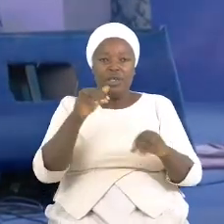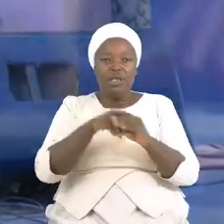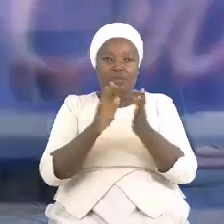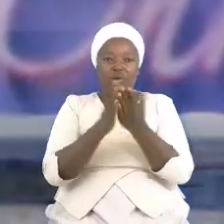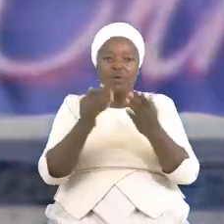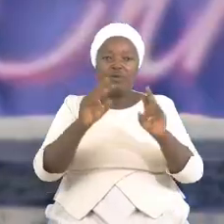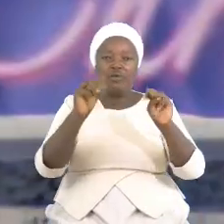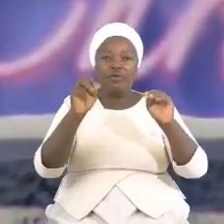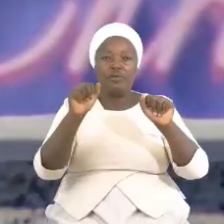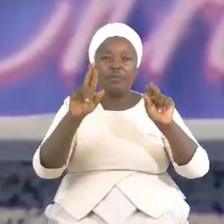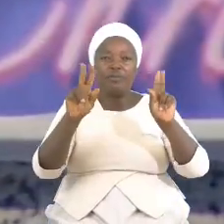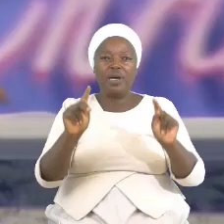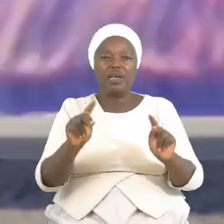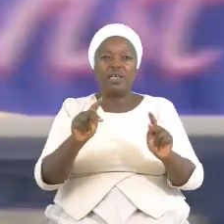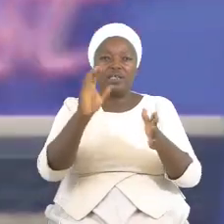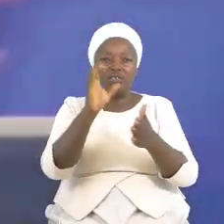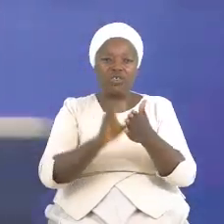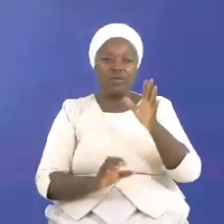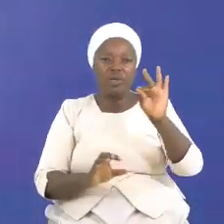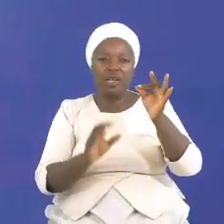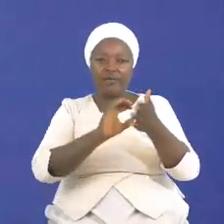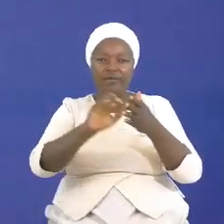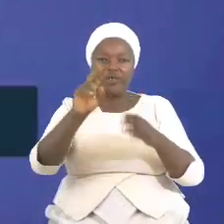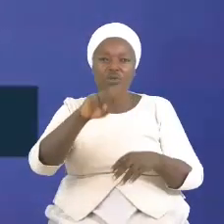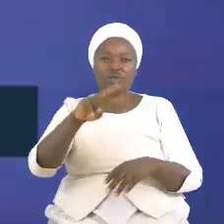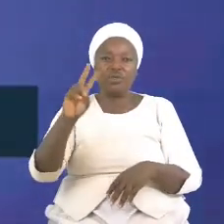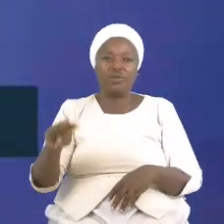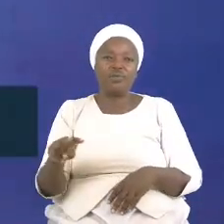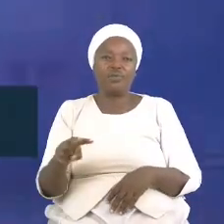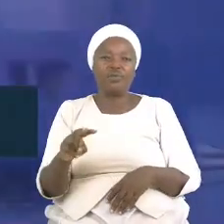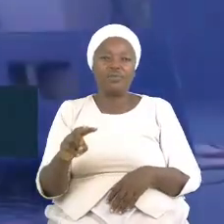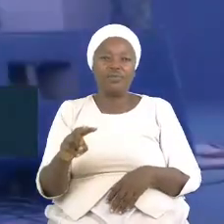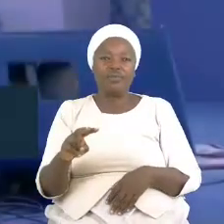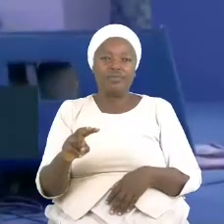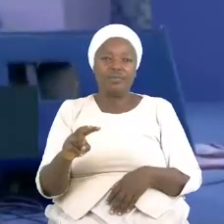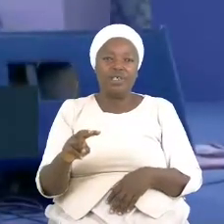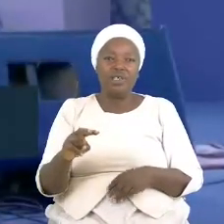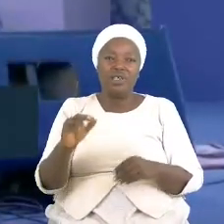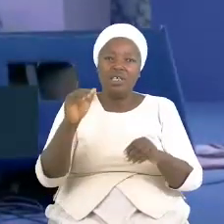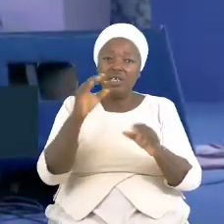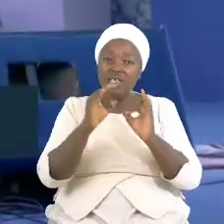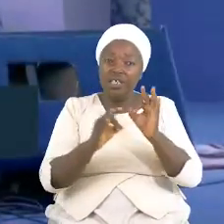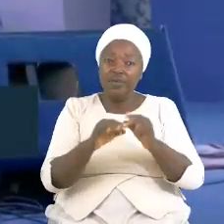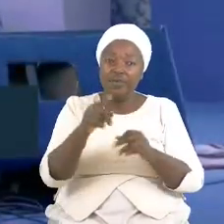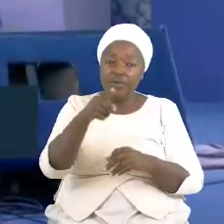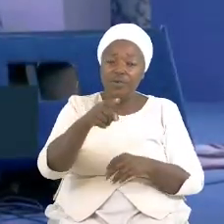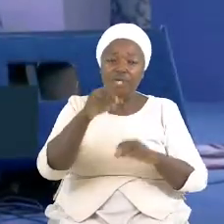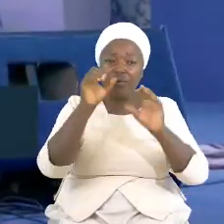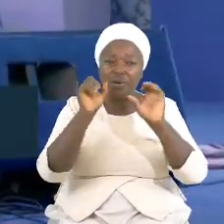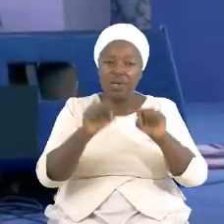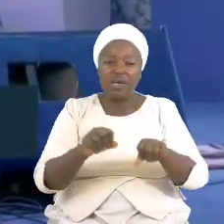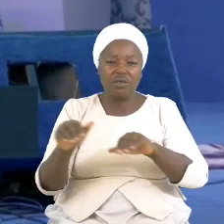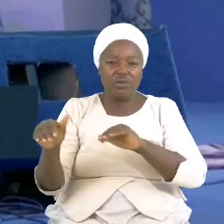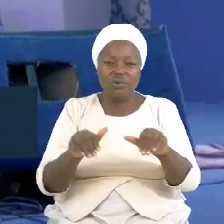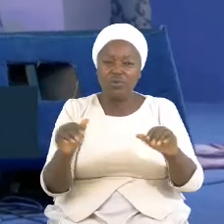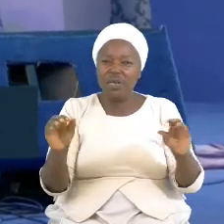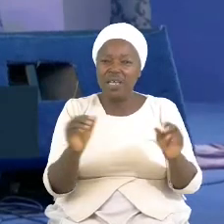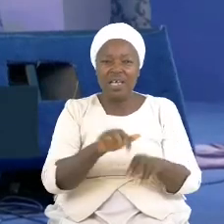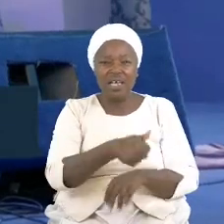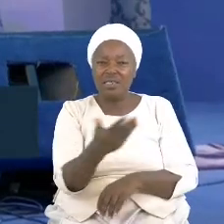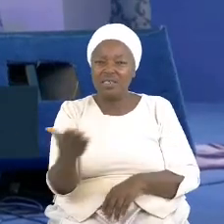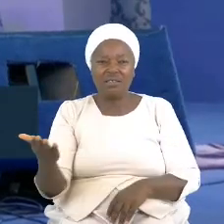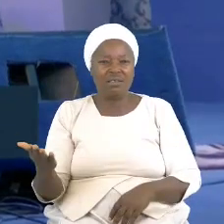verse 22. The latter part of verse 22. If thou canst do anything,